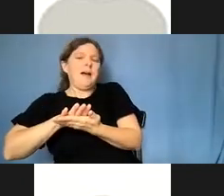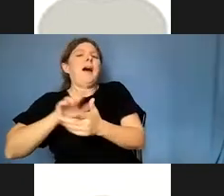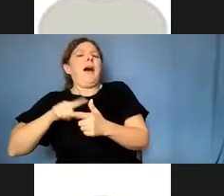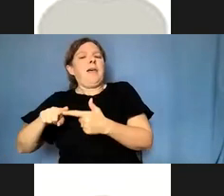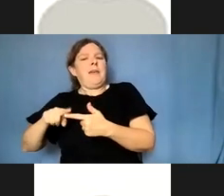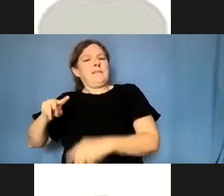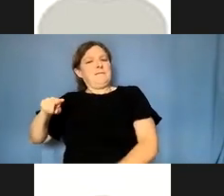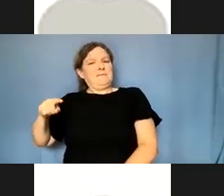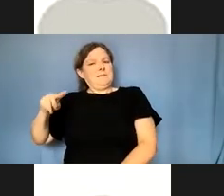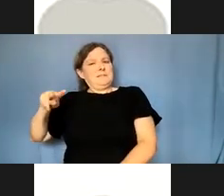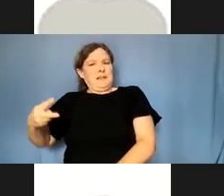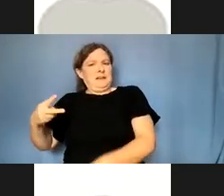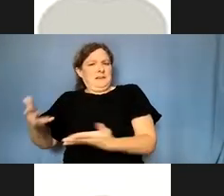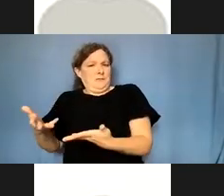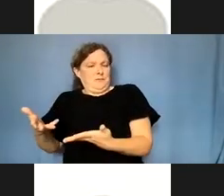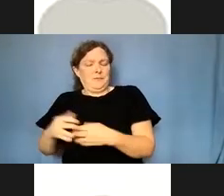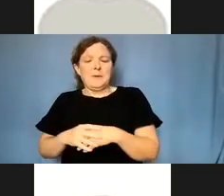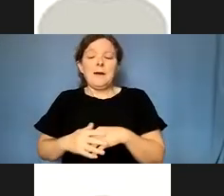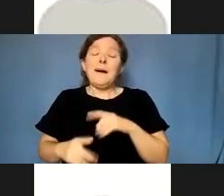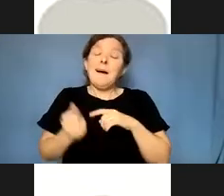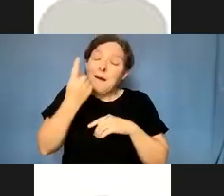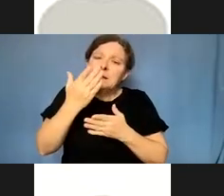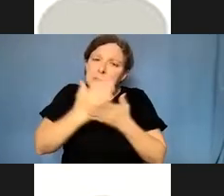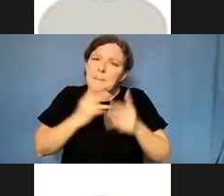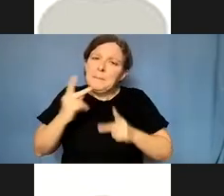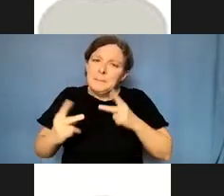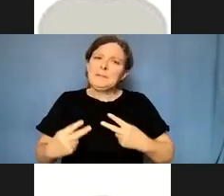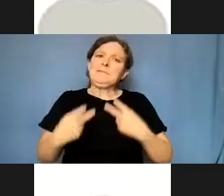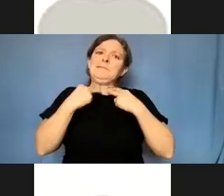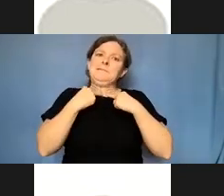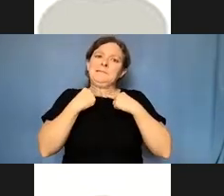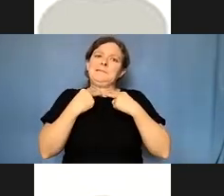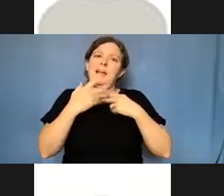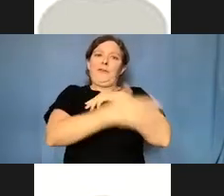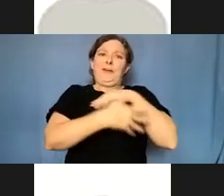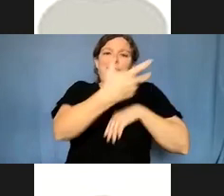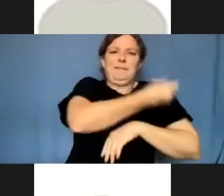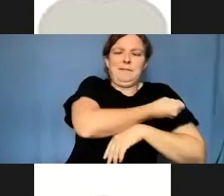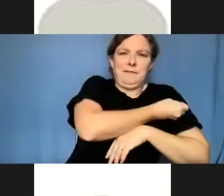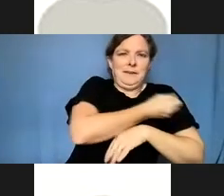circumstances. And we do unfortunately have some people in that circumstance.